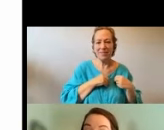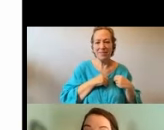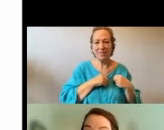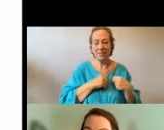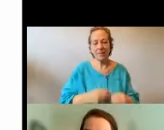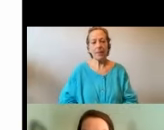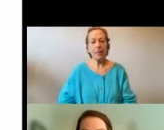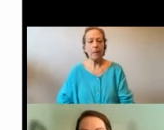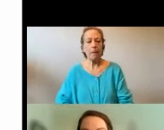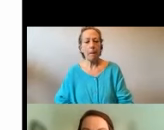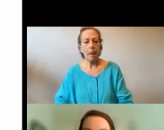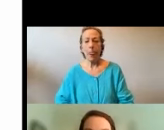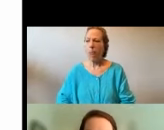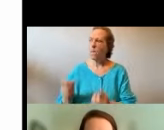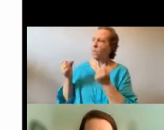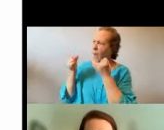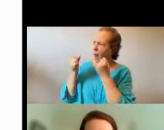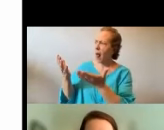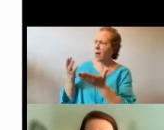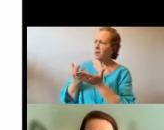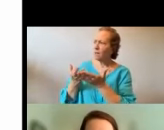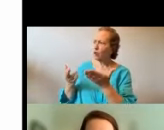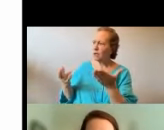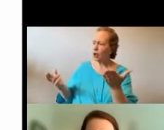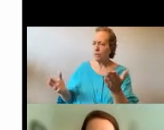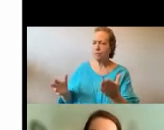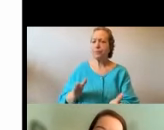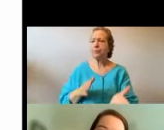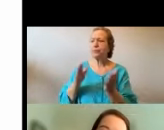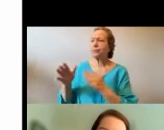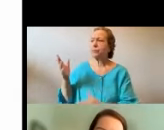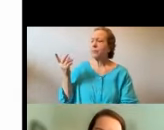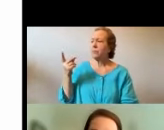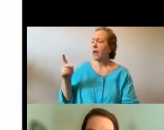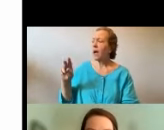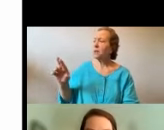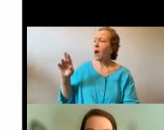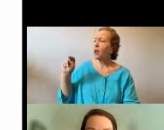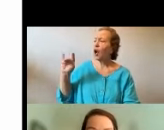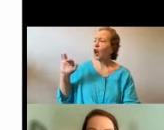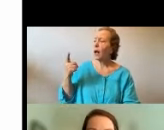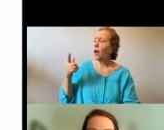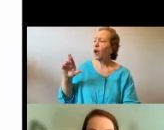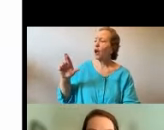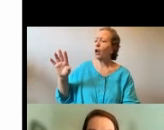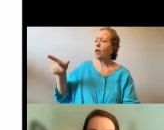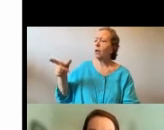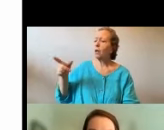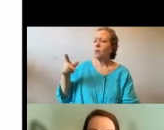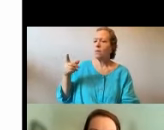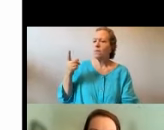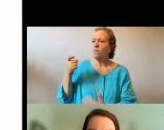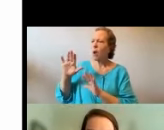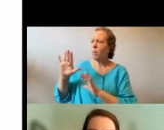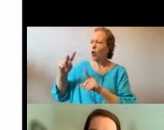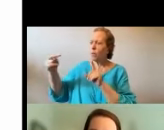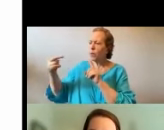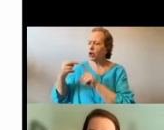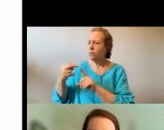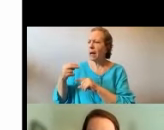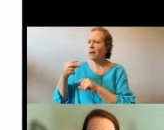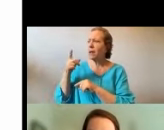Lots of resources. Dr. Nerlinger, I'm curious from your perspective, from the provider and medical